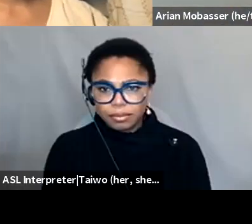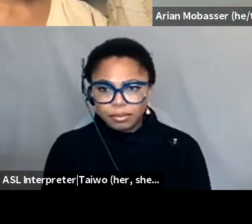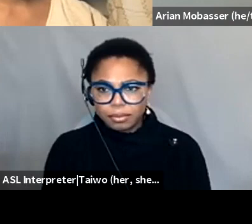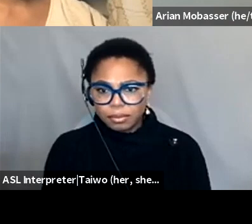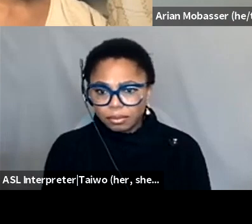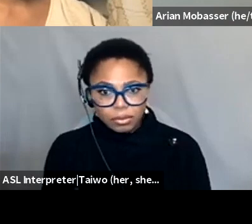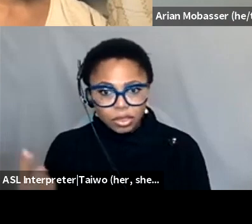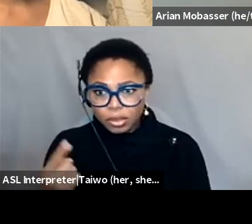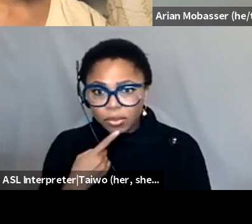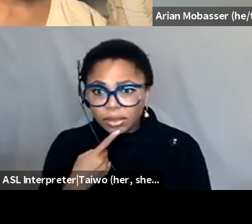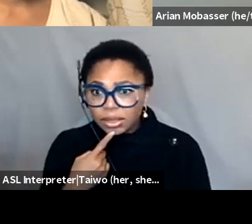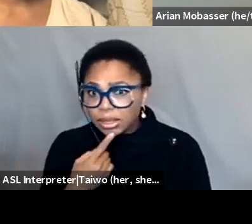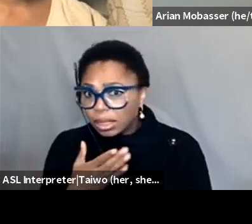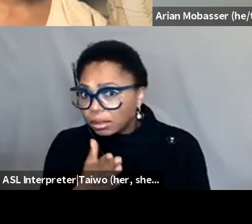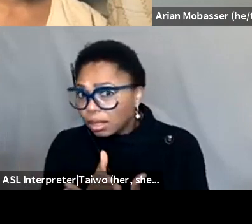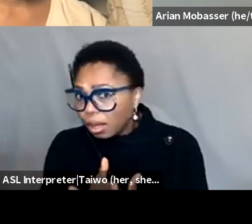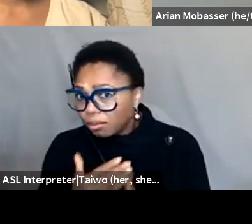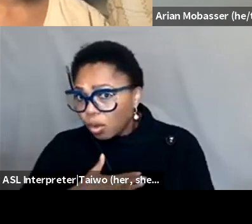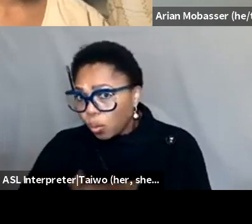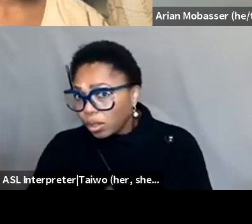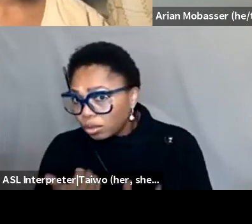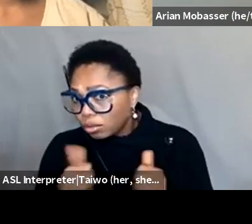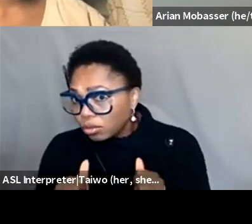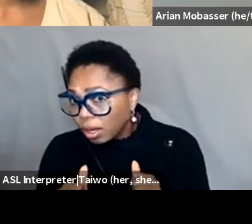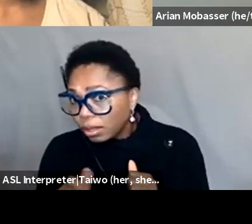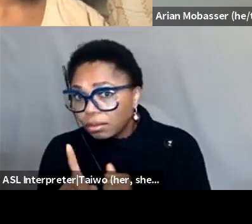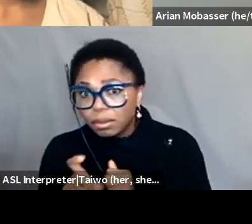Was there someone that said that they were willing to give it a shot?